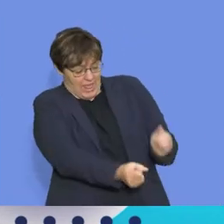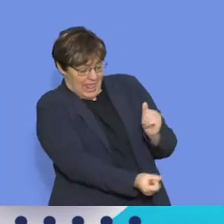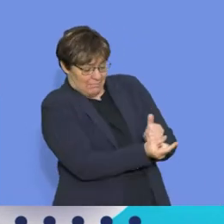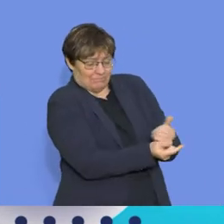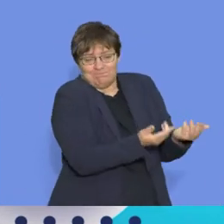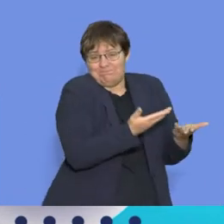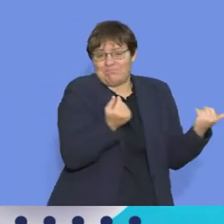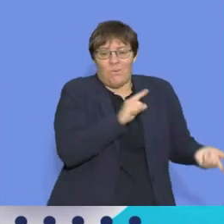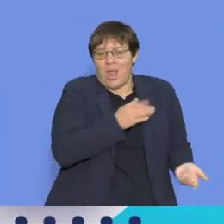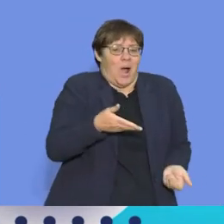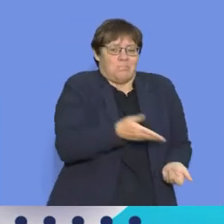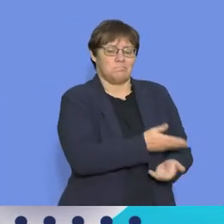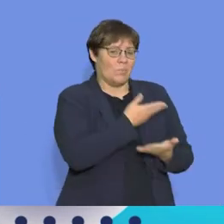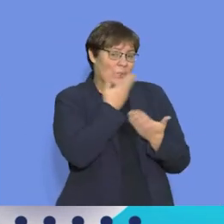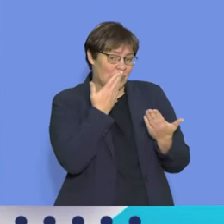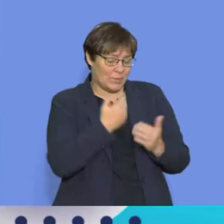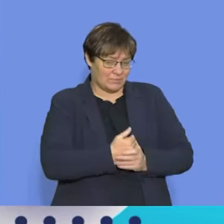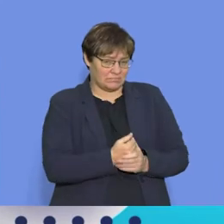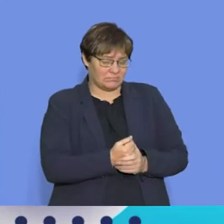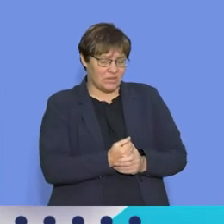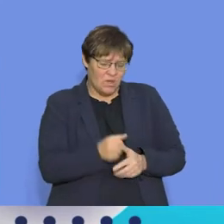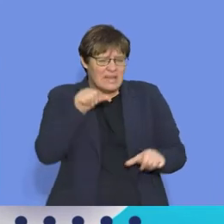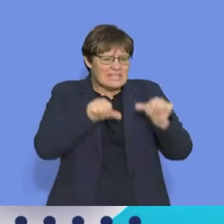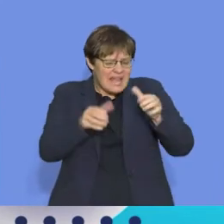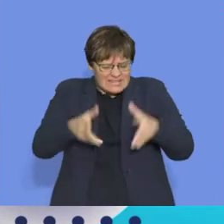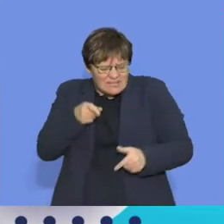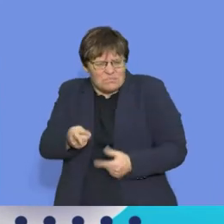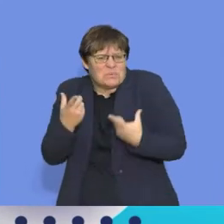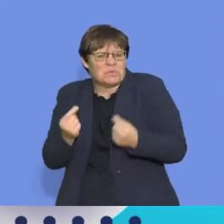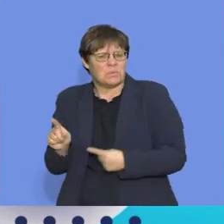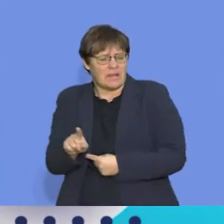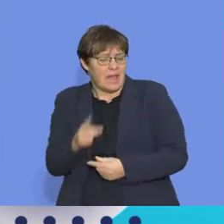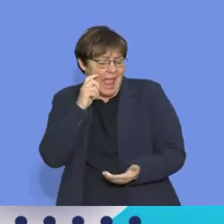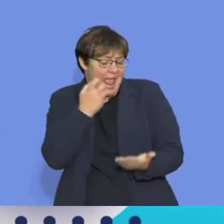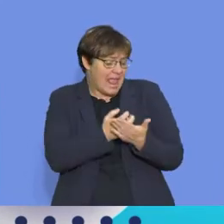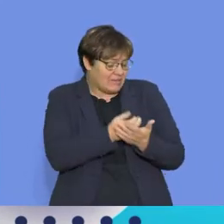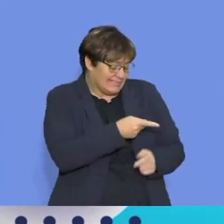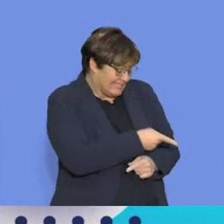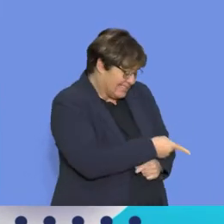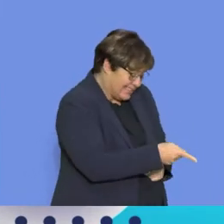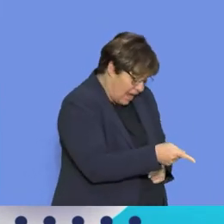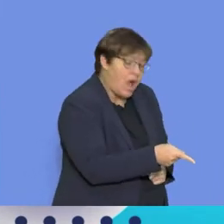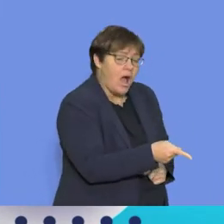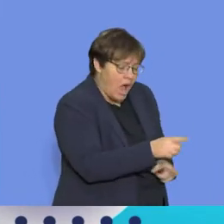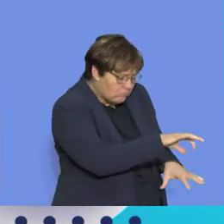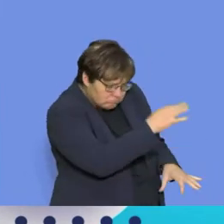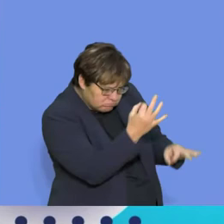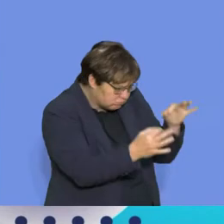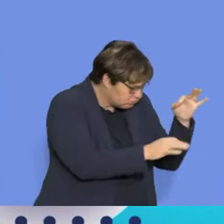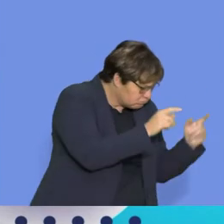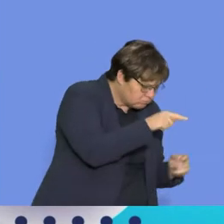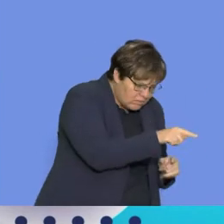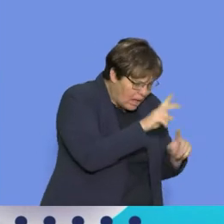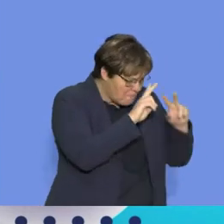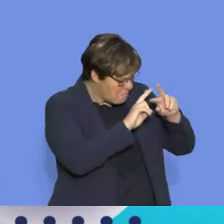what scientists have done, they look at the evidence. And from the evidence, fossil evidence, geological evidence, they've